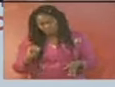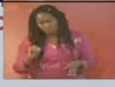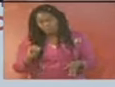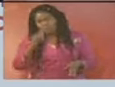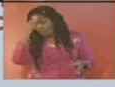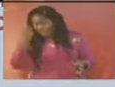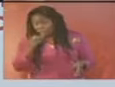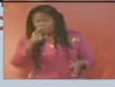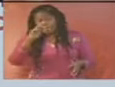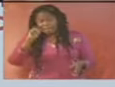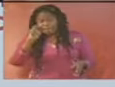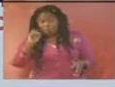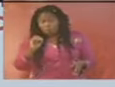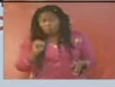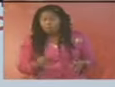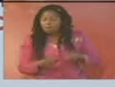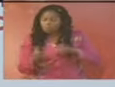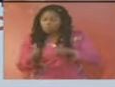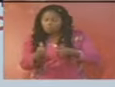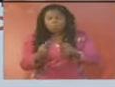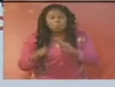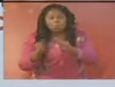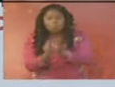Wednesday. Remember, I still have